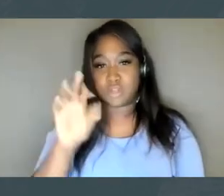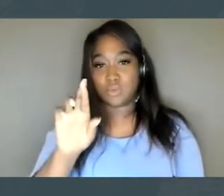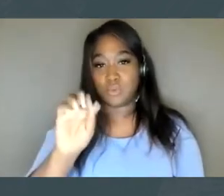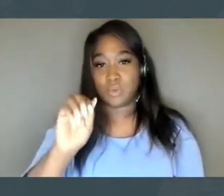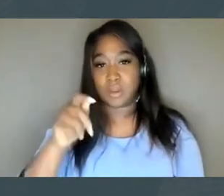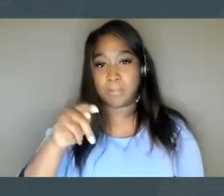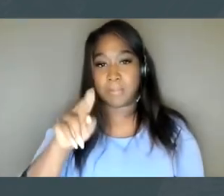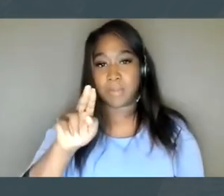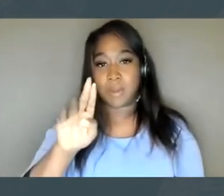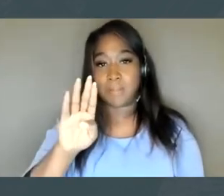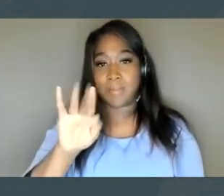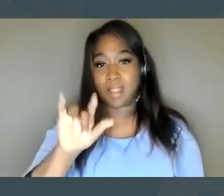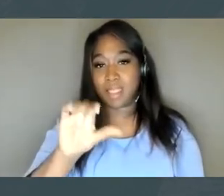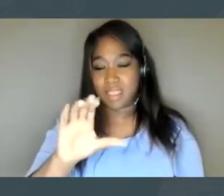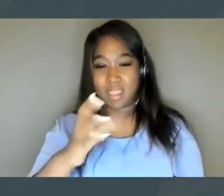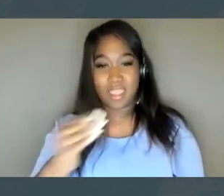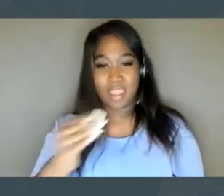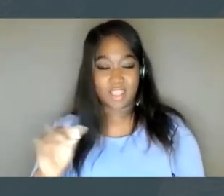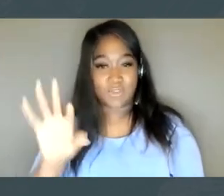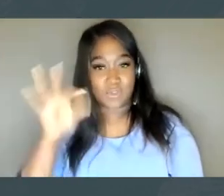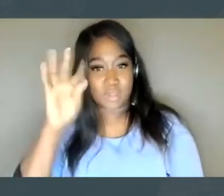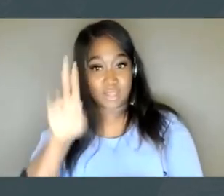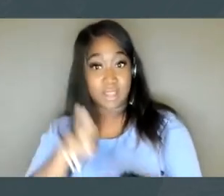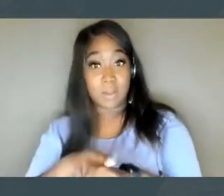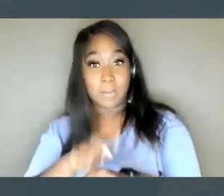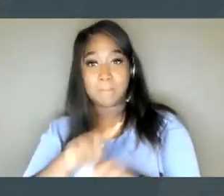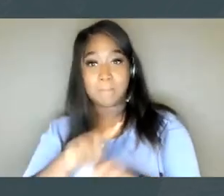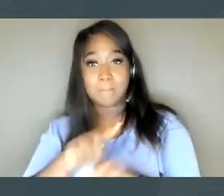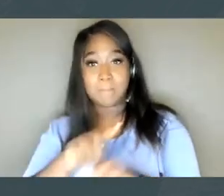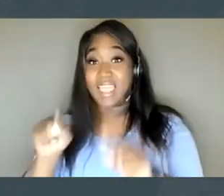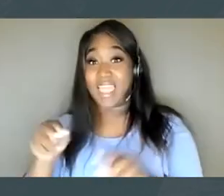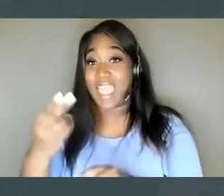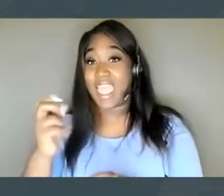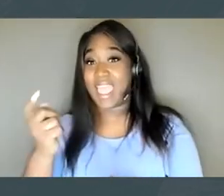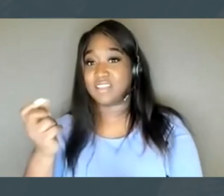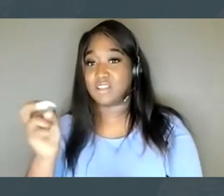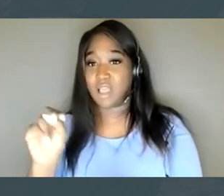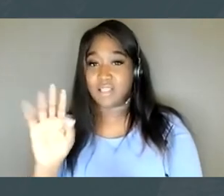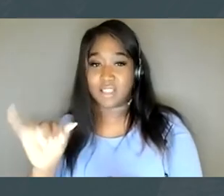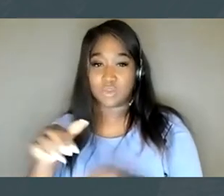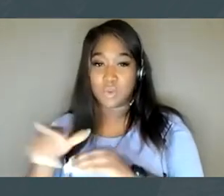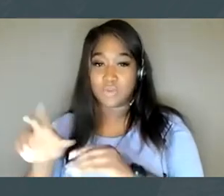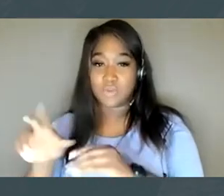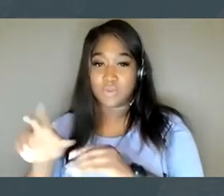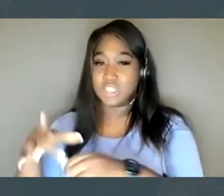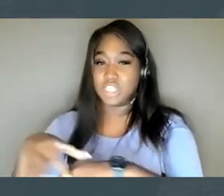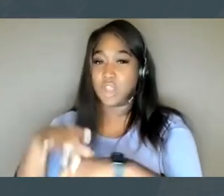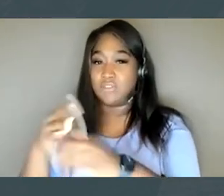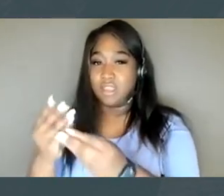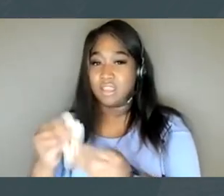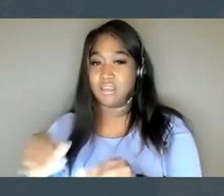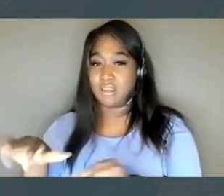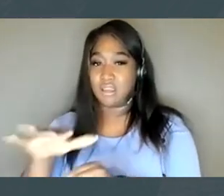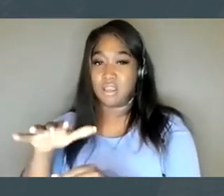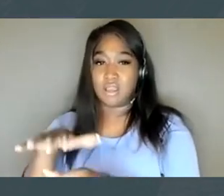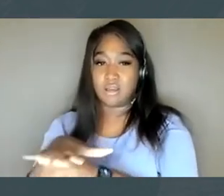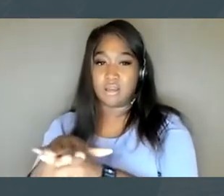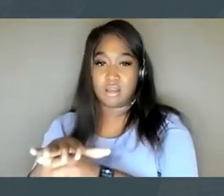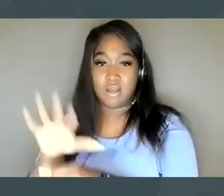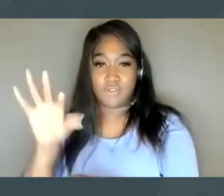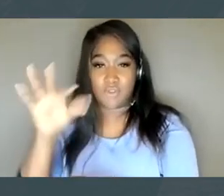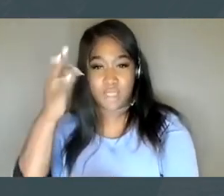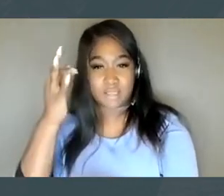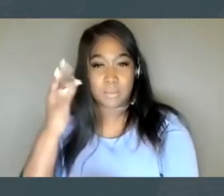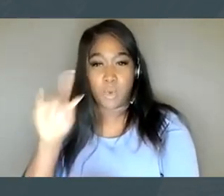is a reference to the geography of France, but only to the European geography of France that is supposed